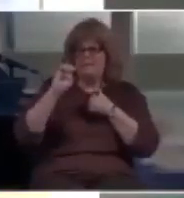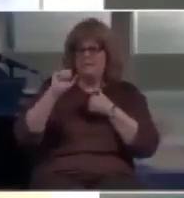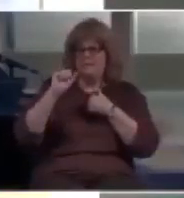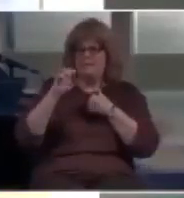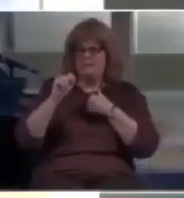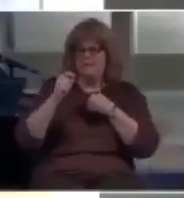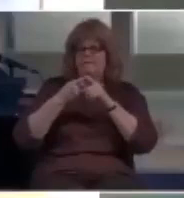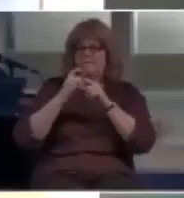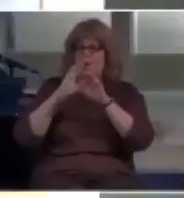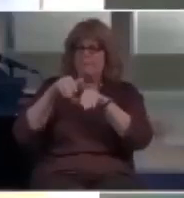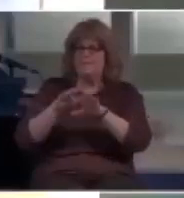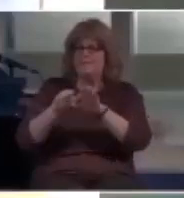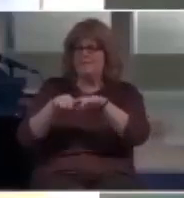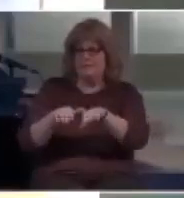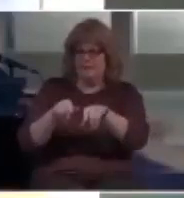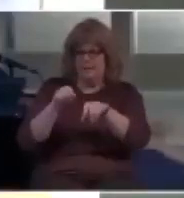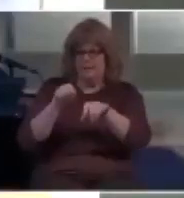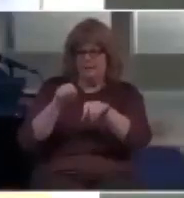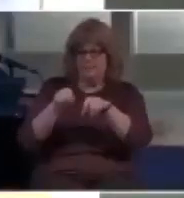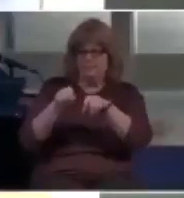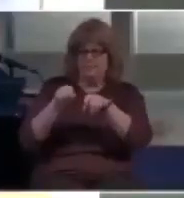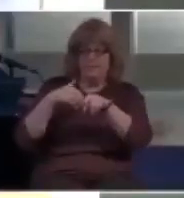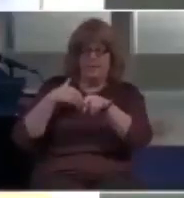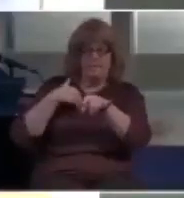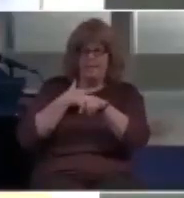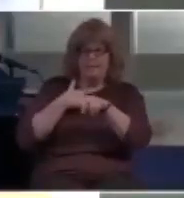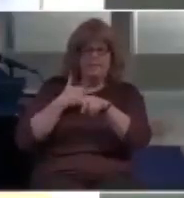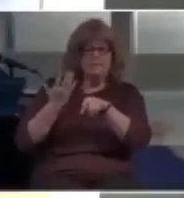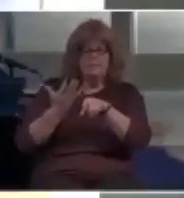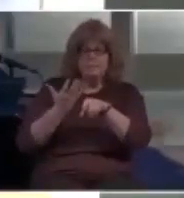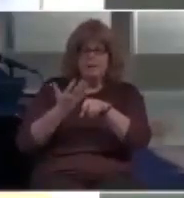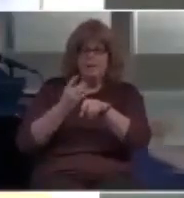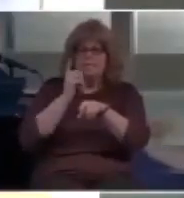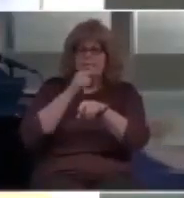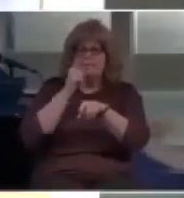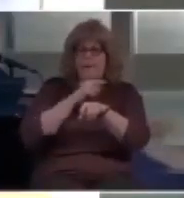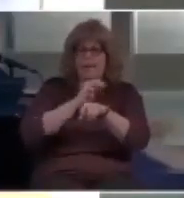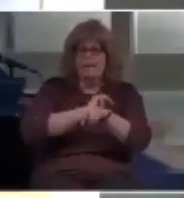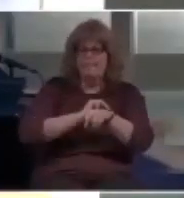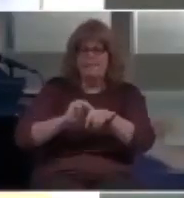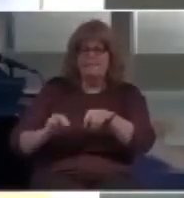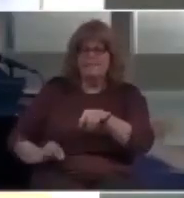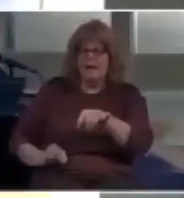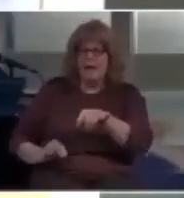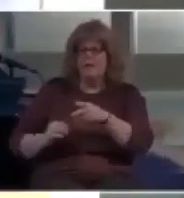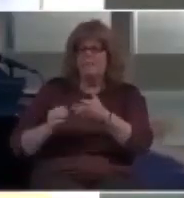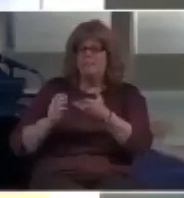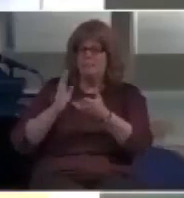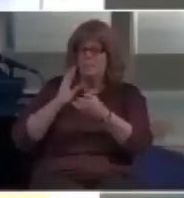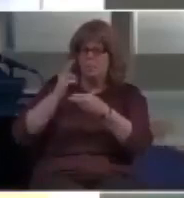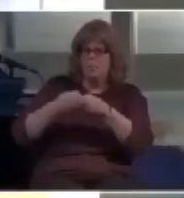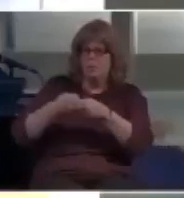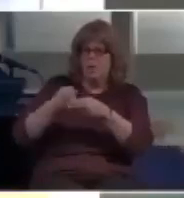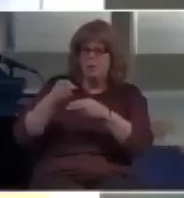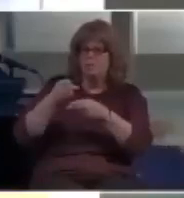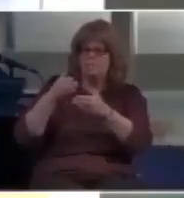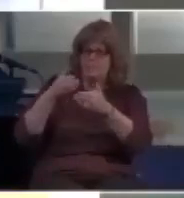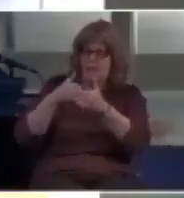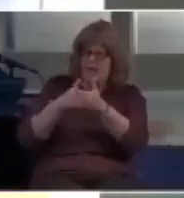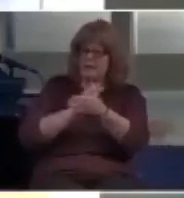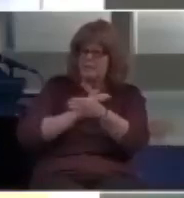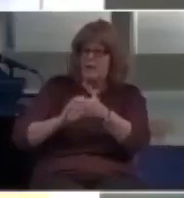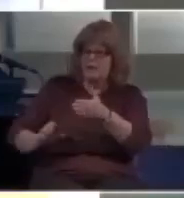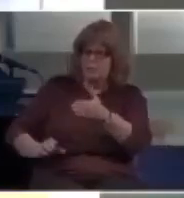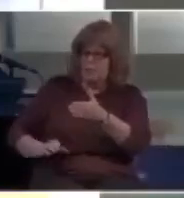through this, the beast from the sea is a counterfeit Messiah. And commonly we refer to him as the Antichrist, which is the